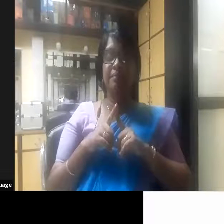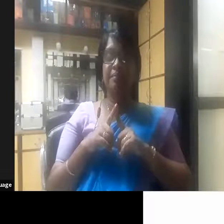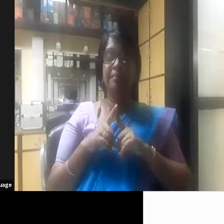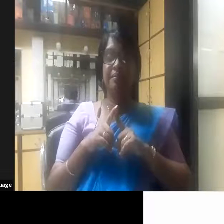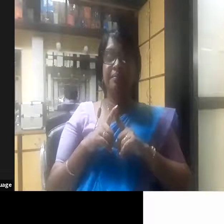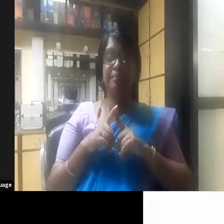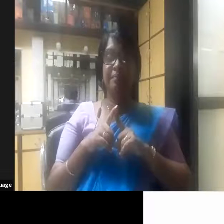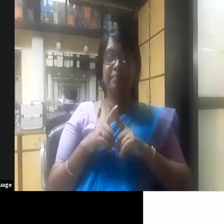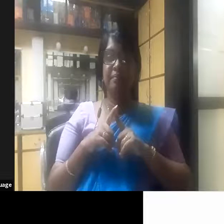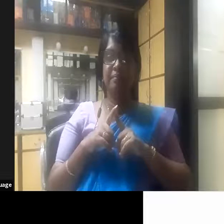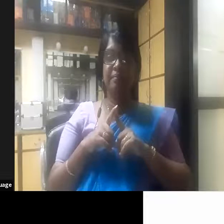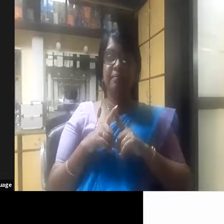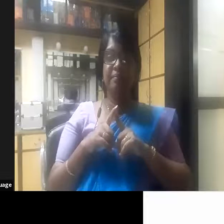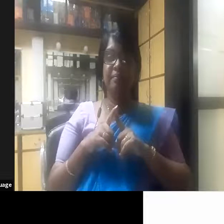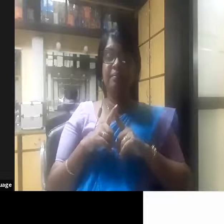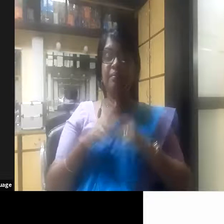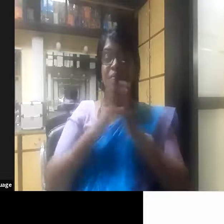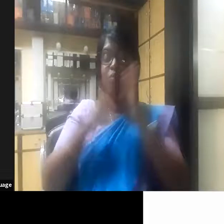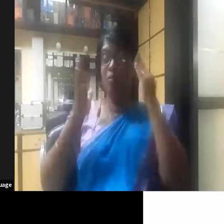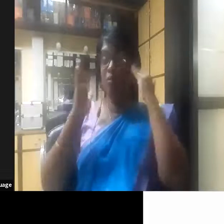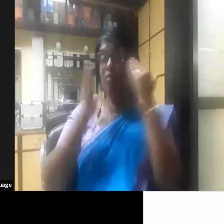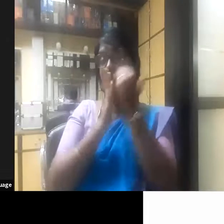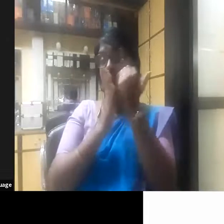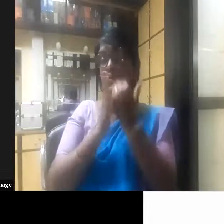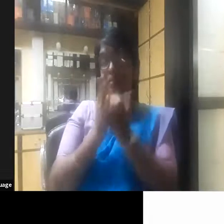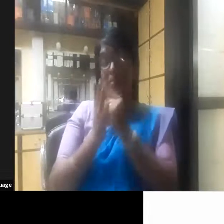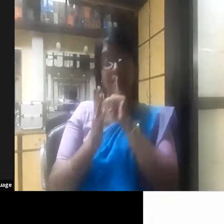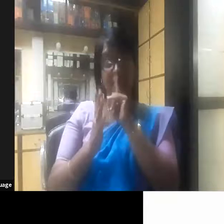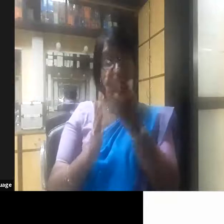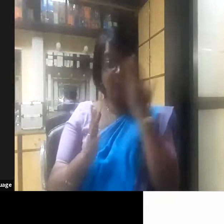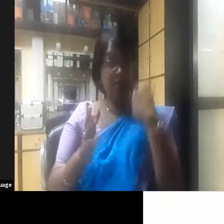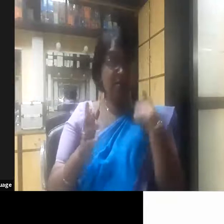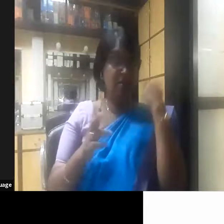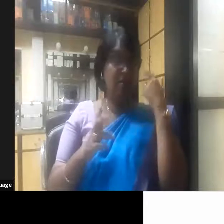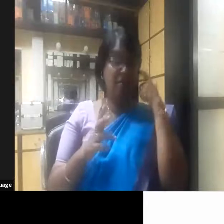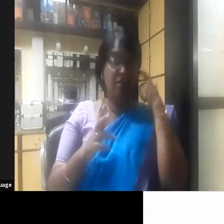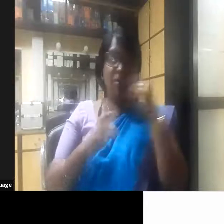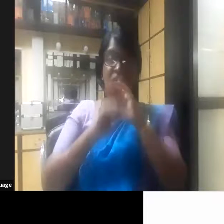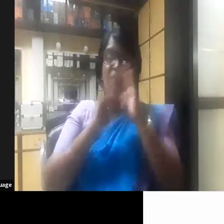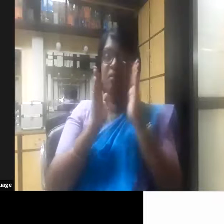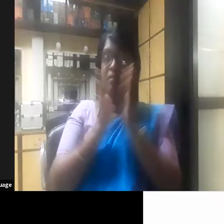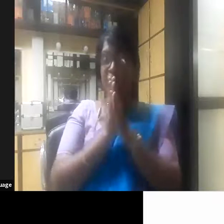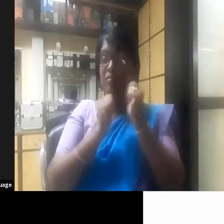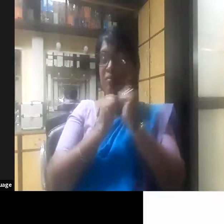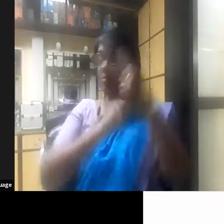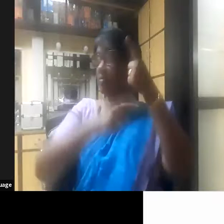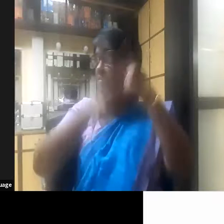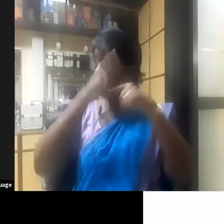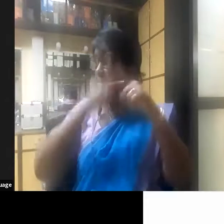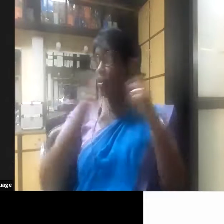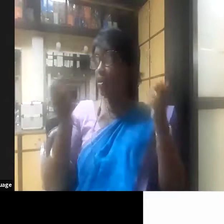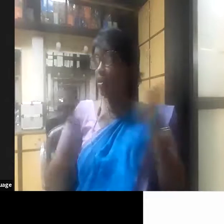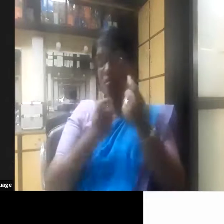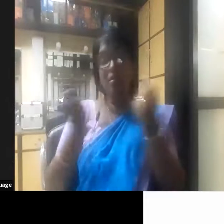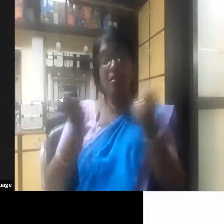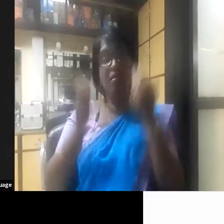especially in regards to the retail trade, on how we have sailed the pandemic period. And we are still not out of the woods, and it's